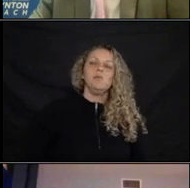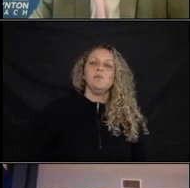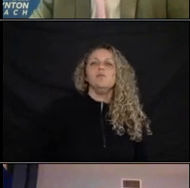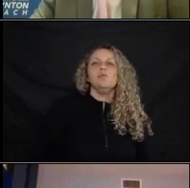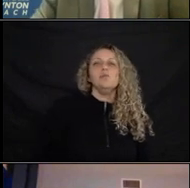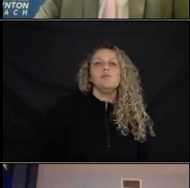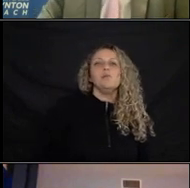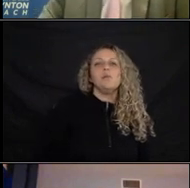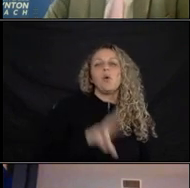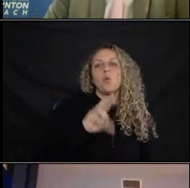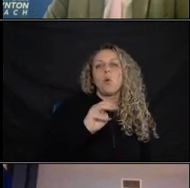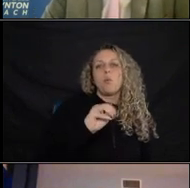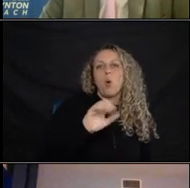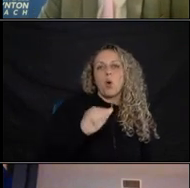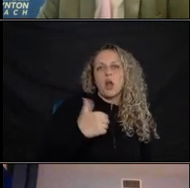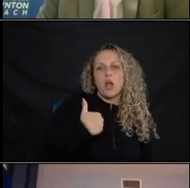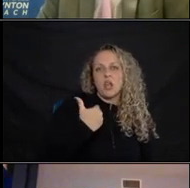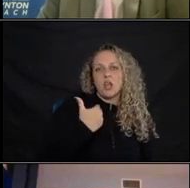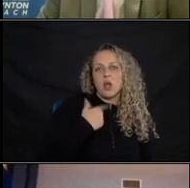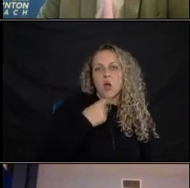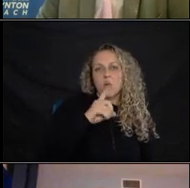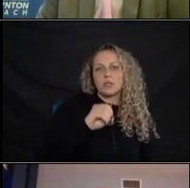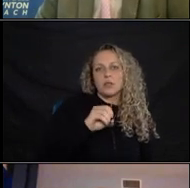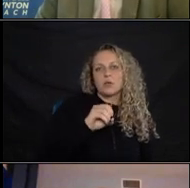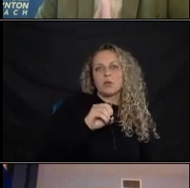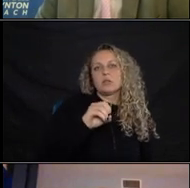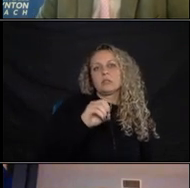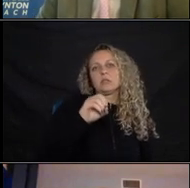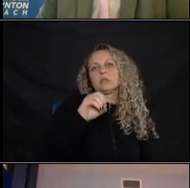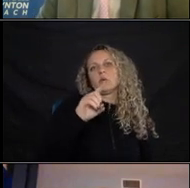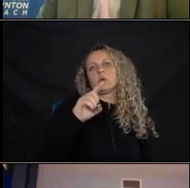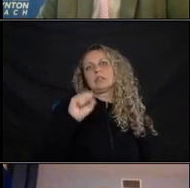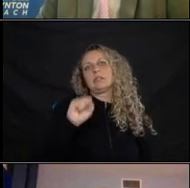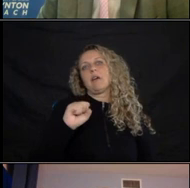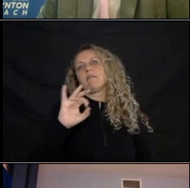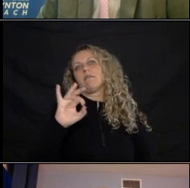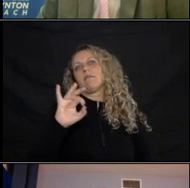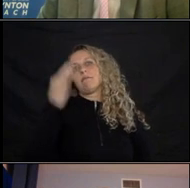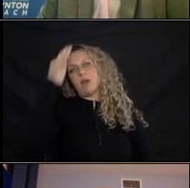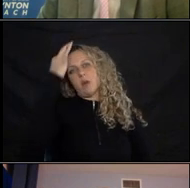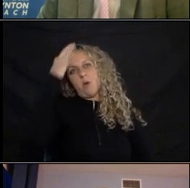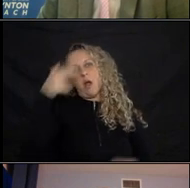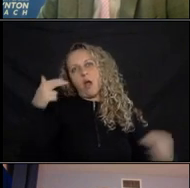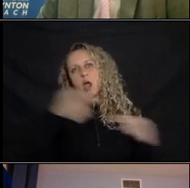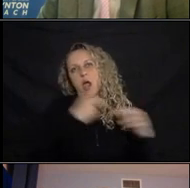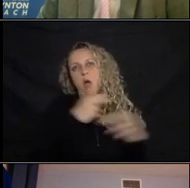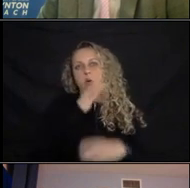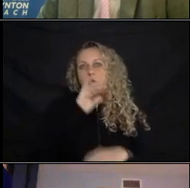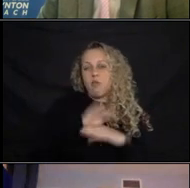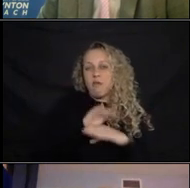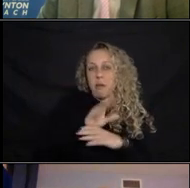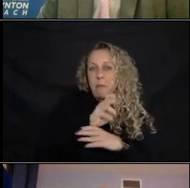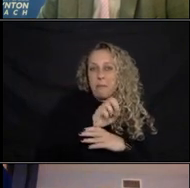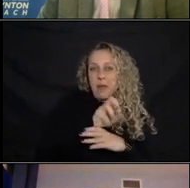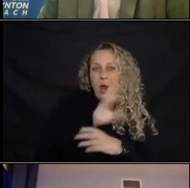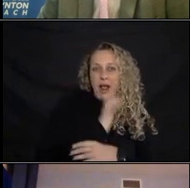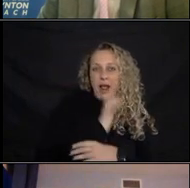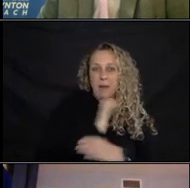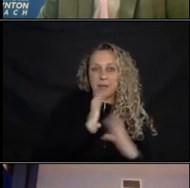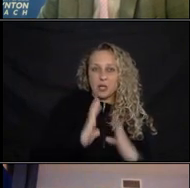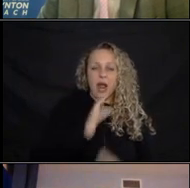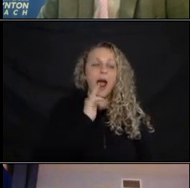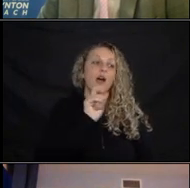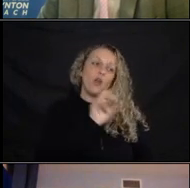Ramona Young, 101 South Federal Highway. Good evening, Mayor and Commissioners and